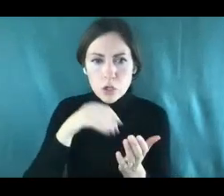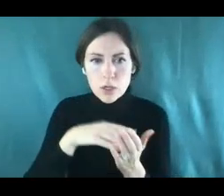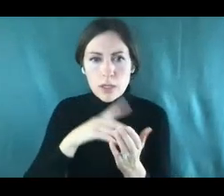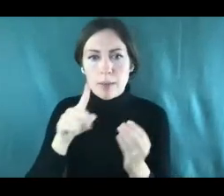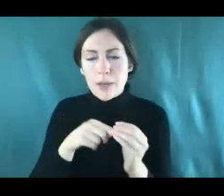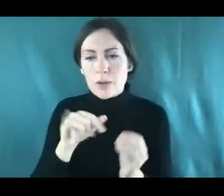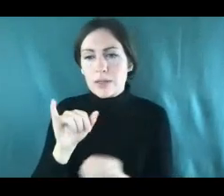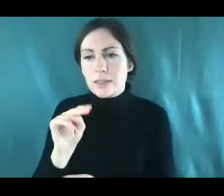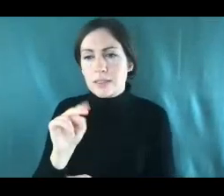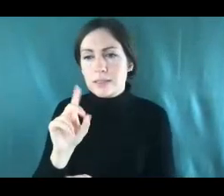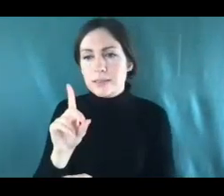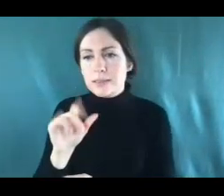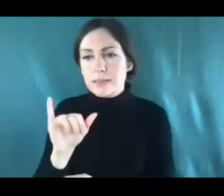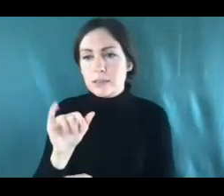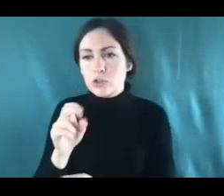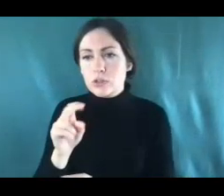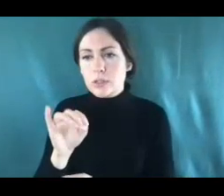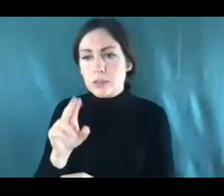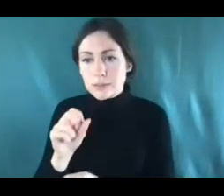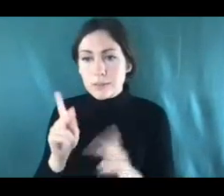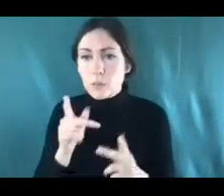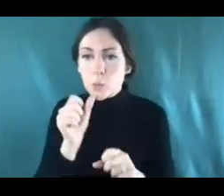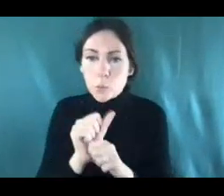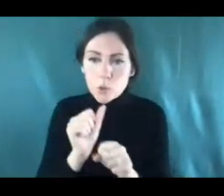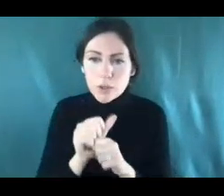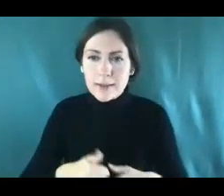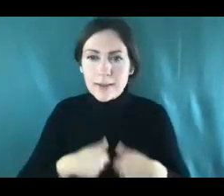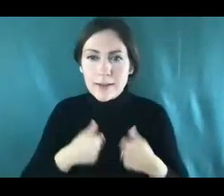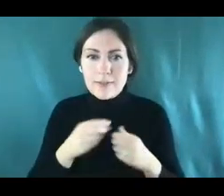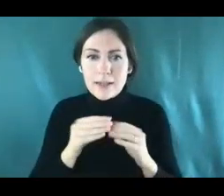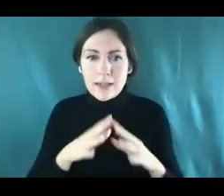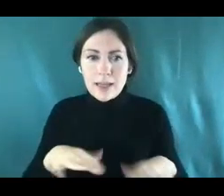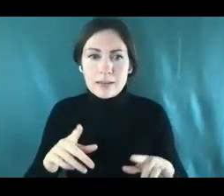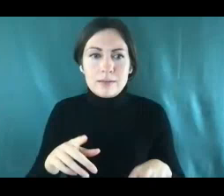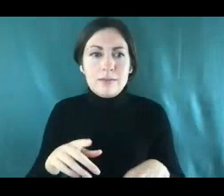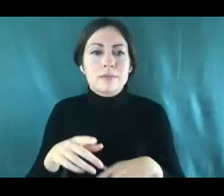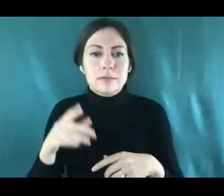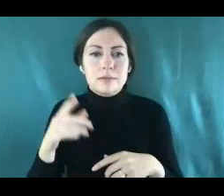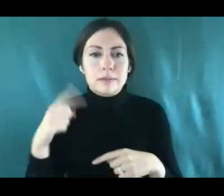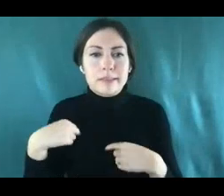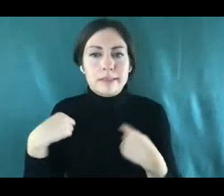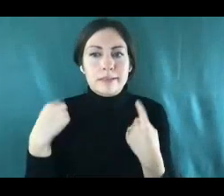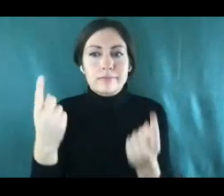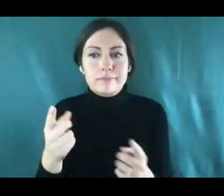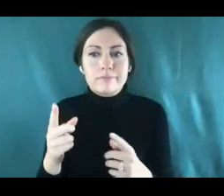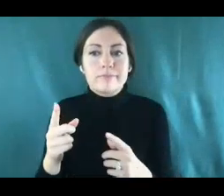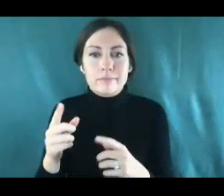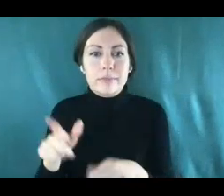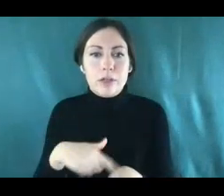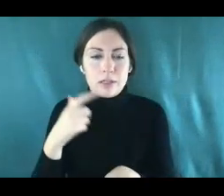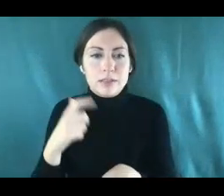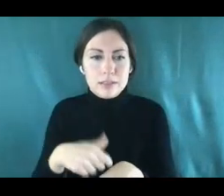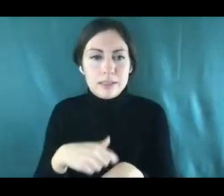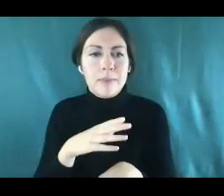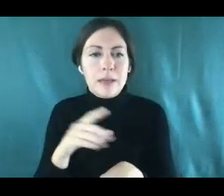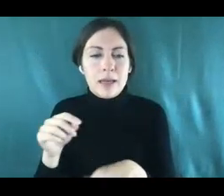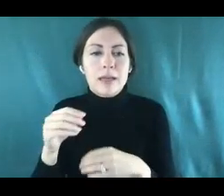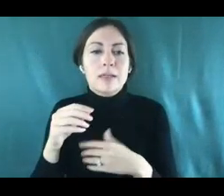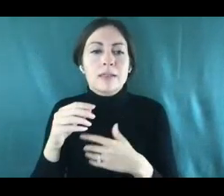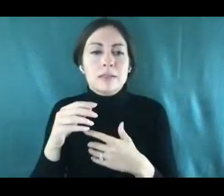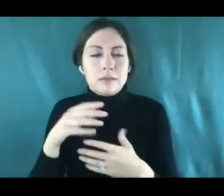indigenous peoples who work and live on this land since time immemorial and about the historical and present realities of